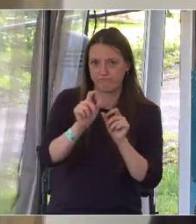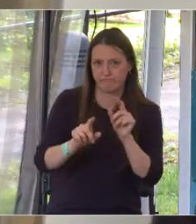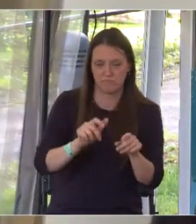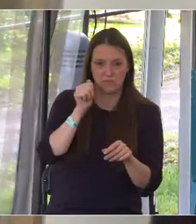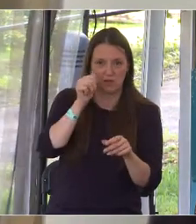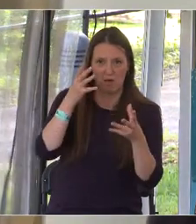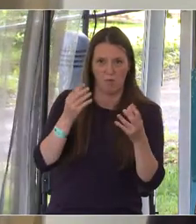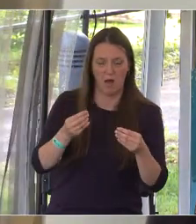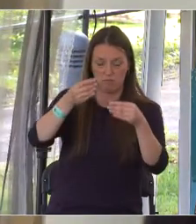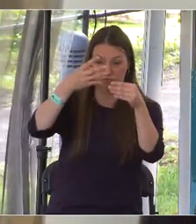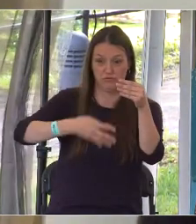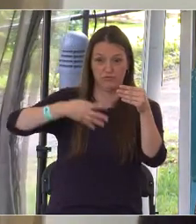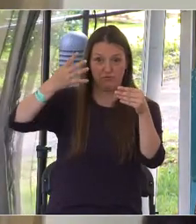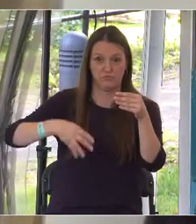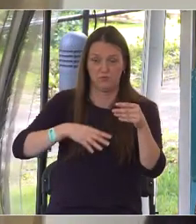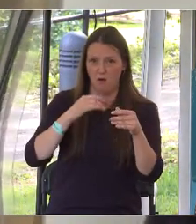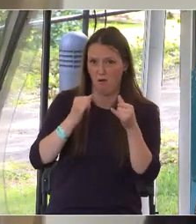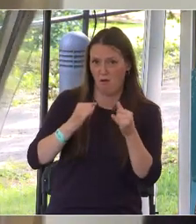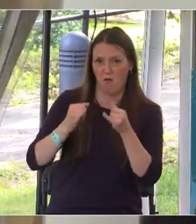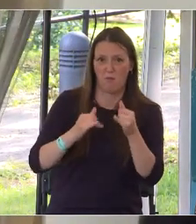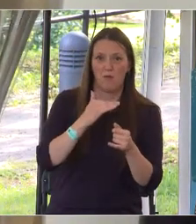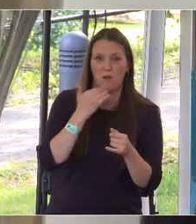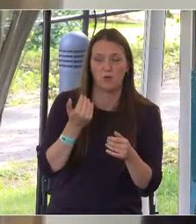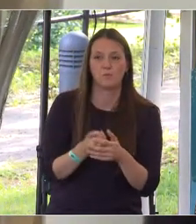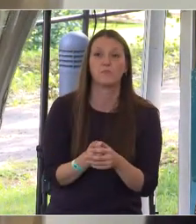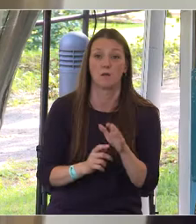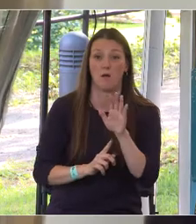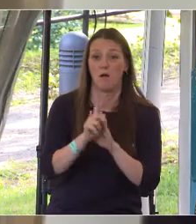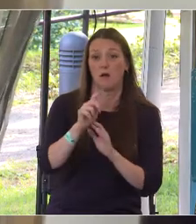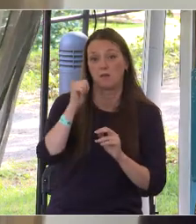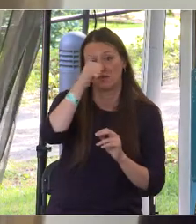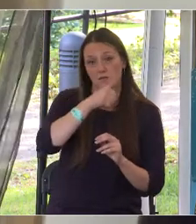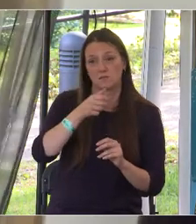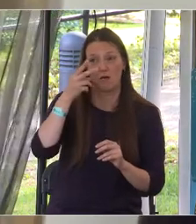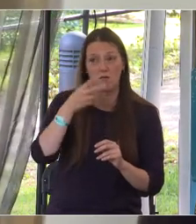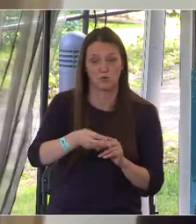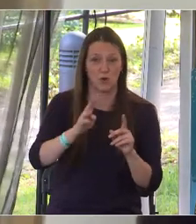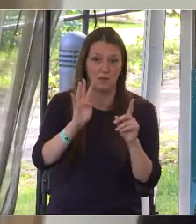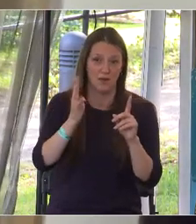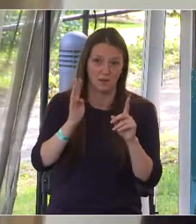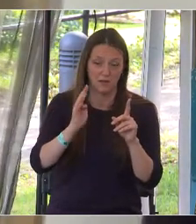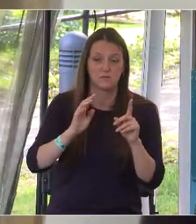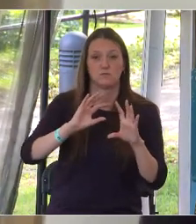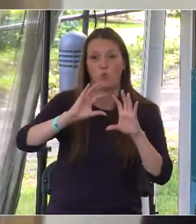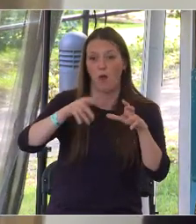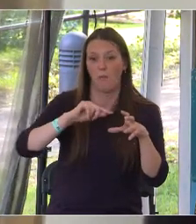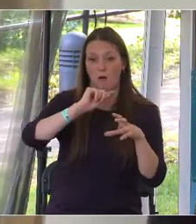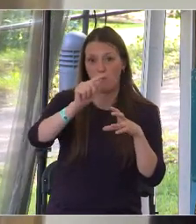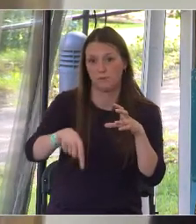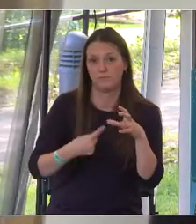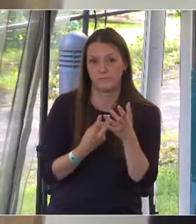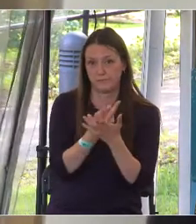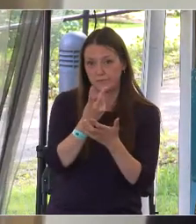day. So since 2014, I've been traveling the globe with